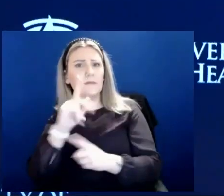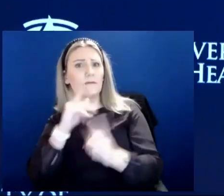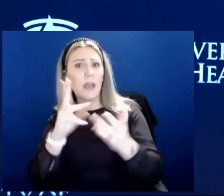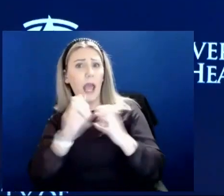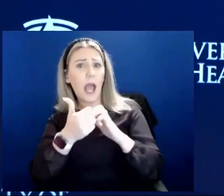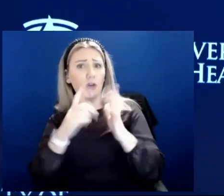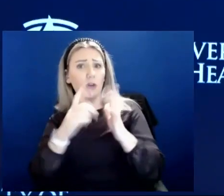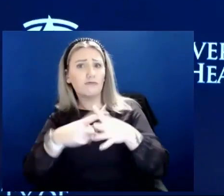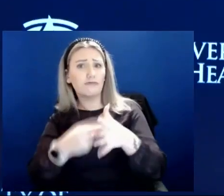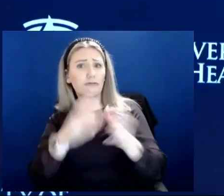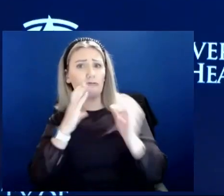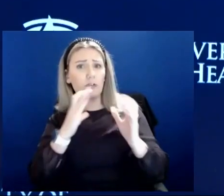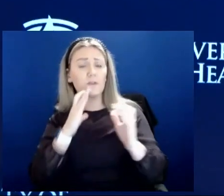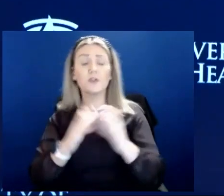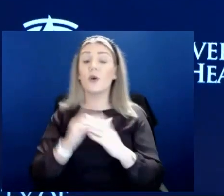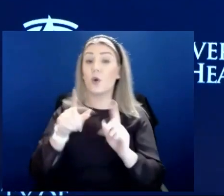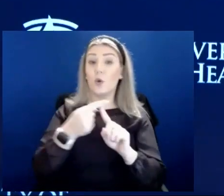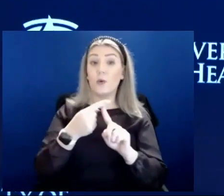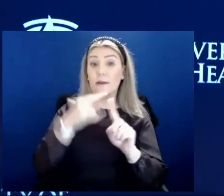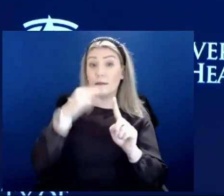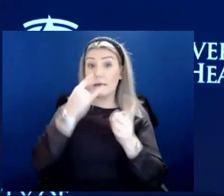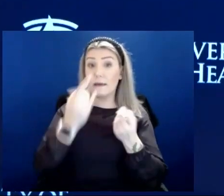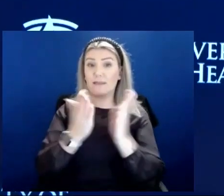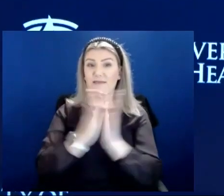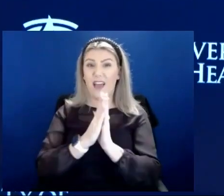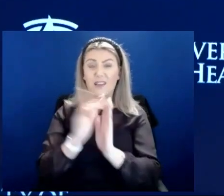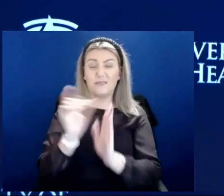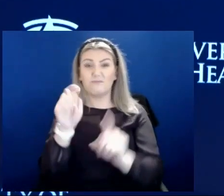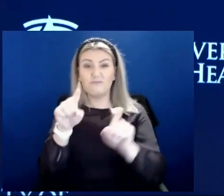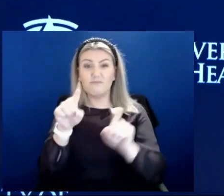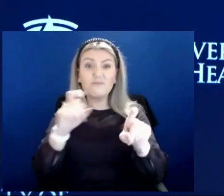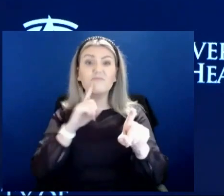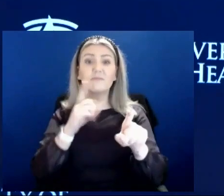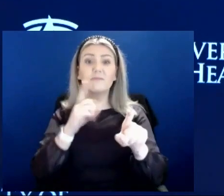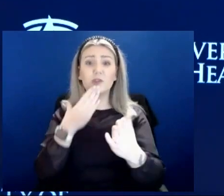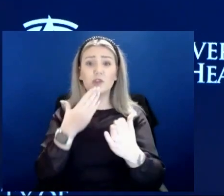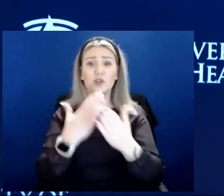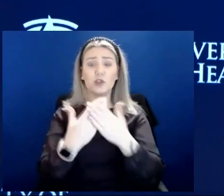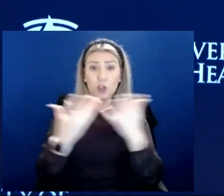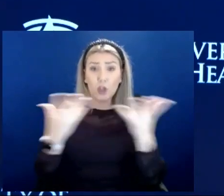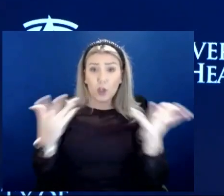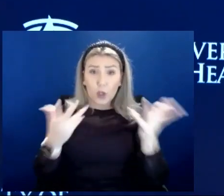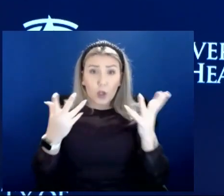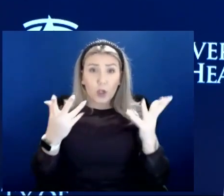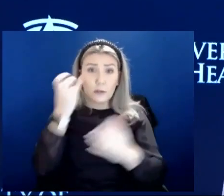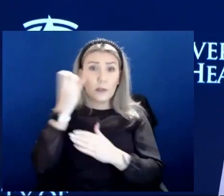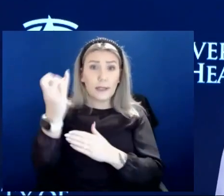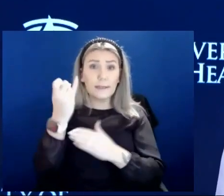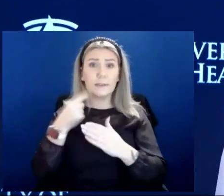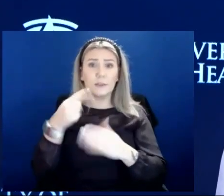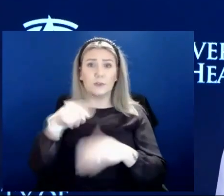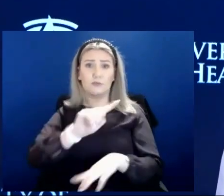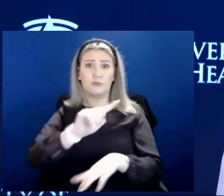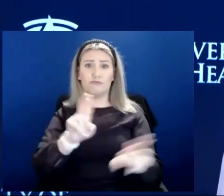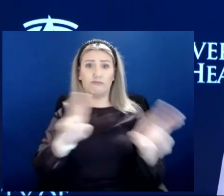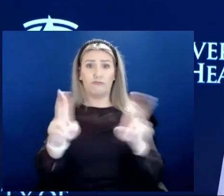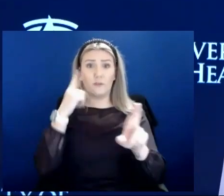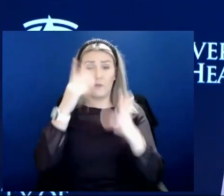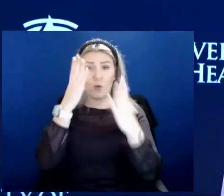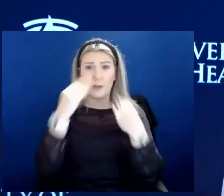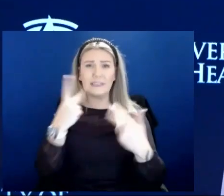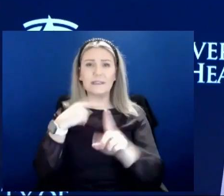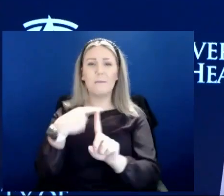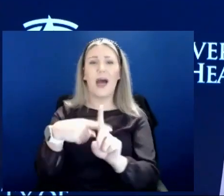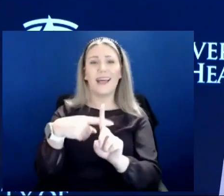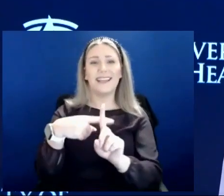kids ask us questions, it's a good indication that they're ready for information. So we should see that in a really positive light,